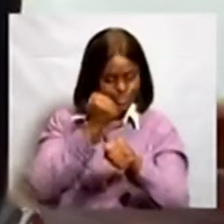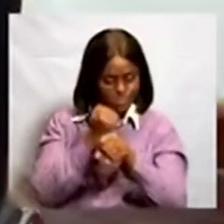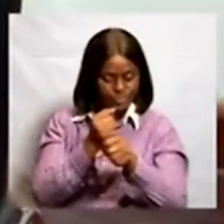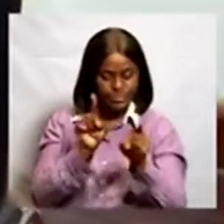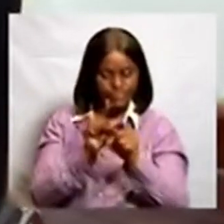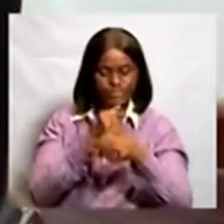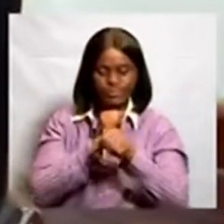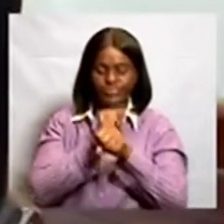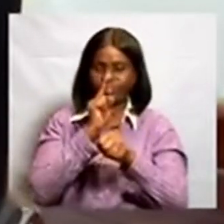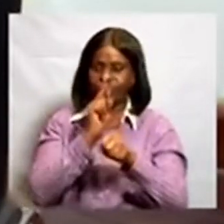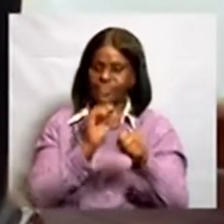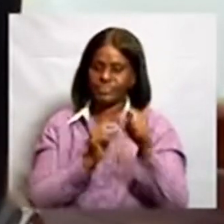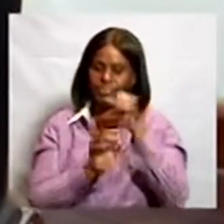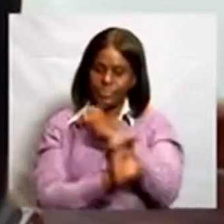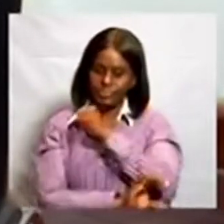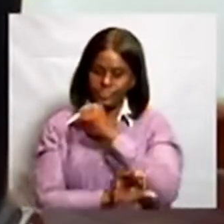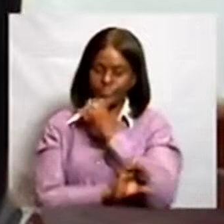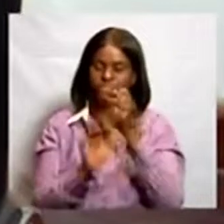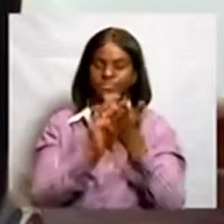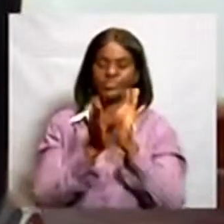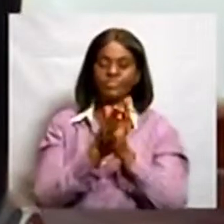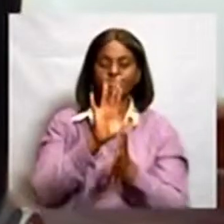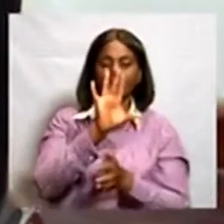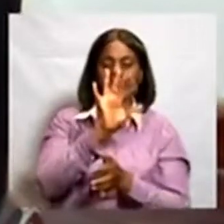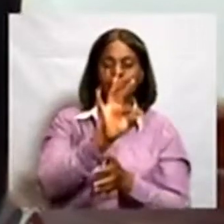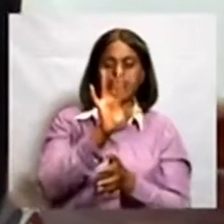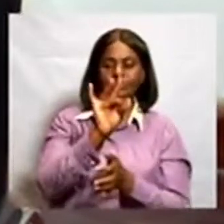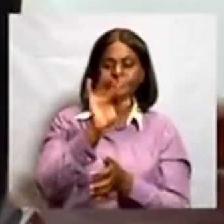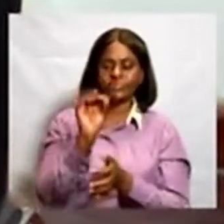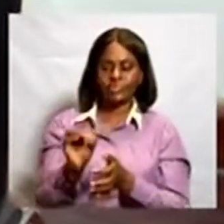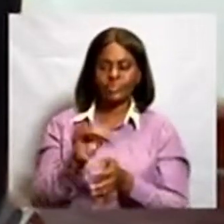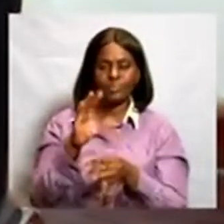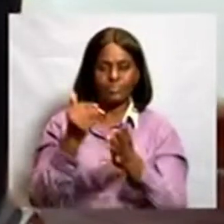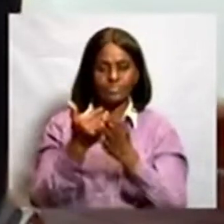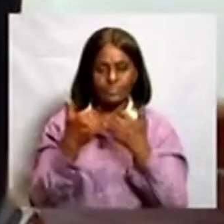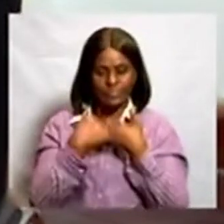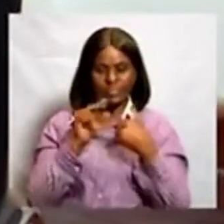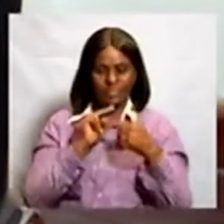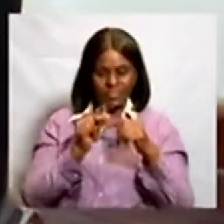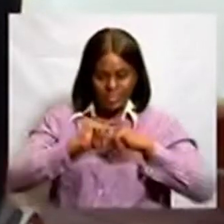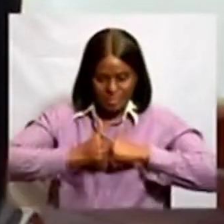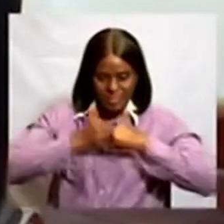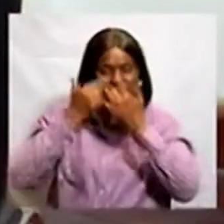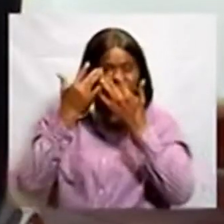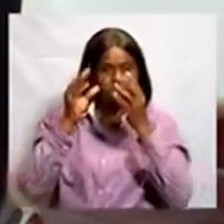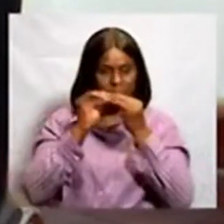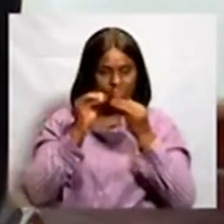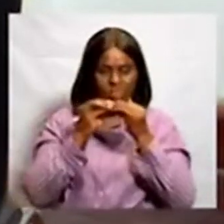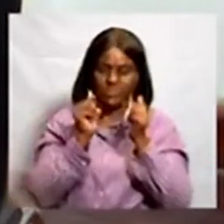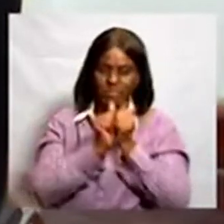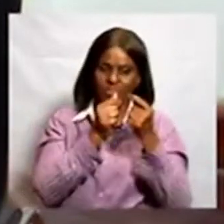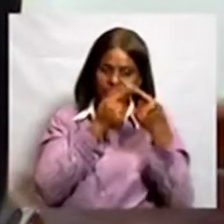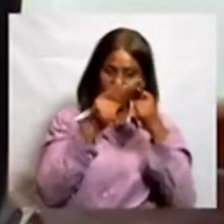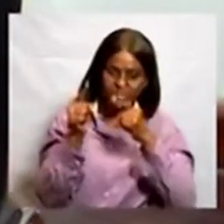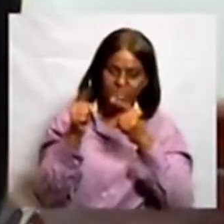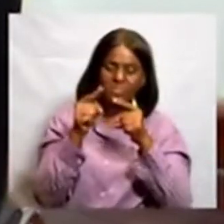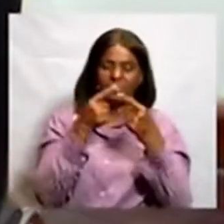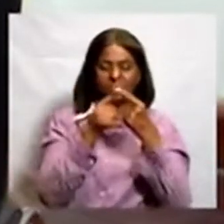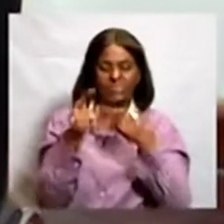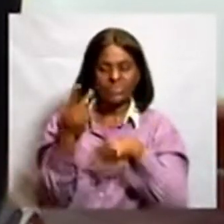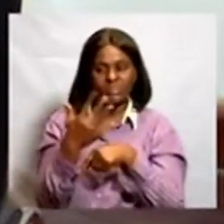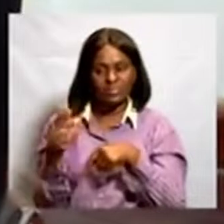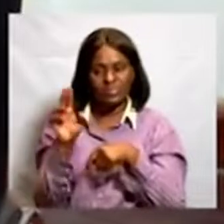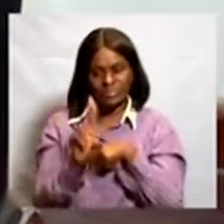that our country becomes 98% coverage, and we are hopeful that different gadgets can be